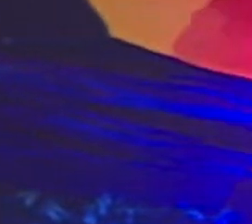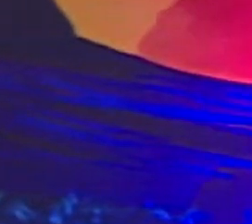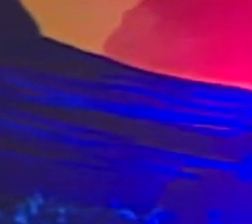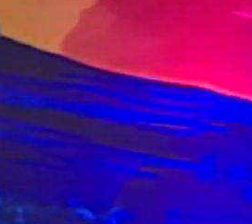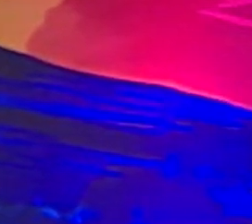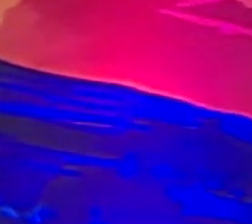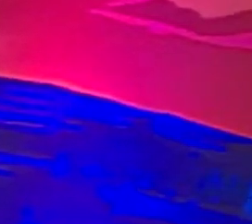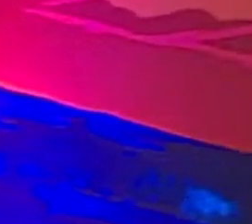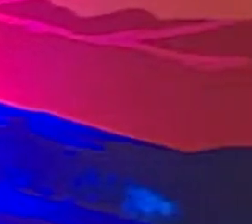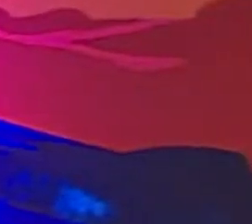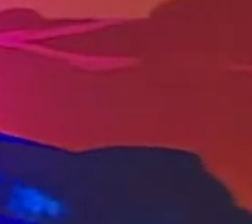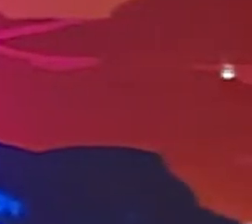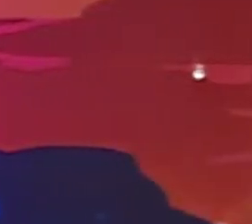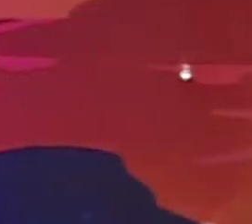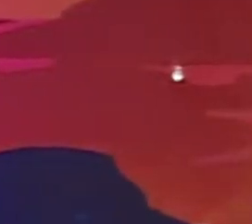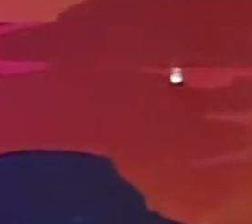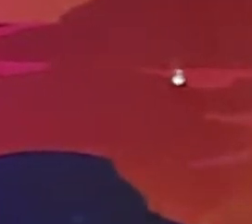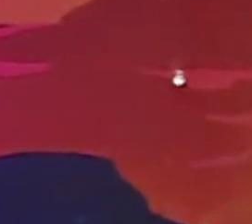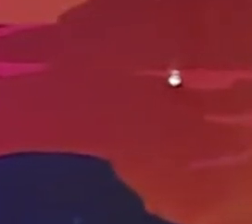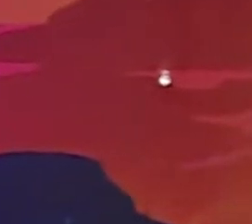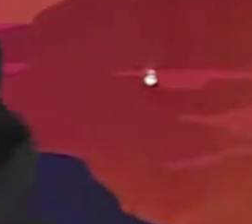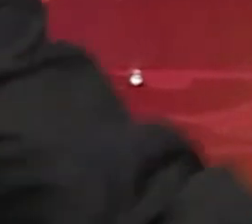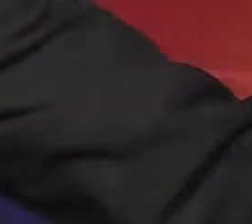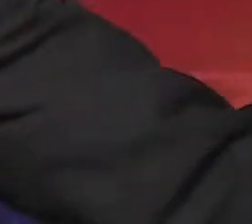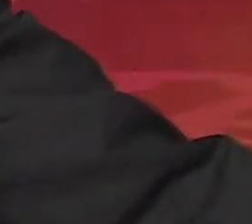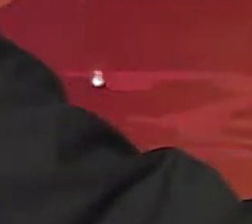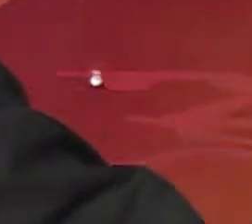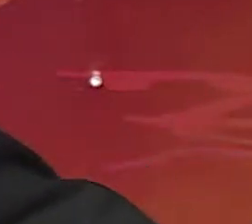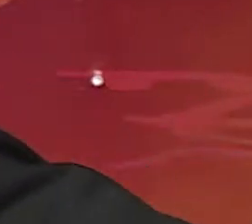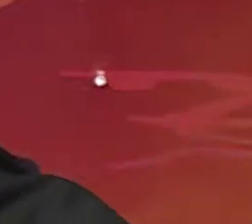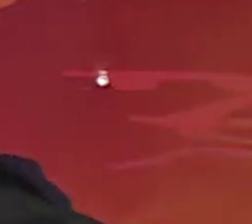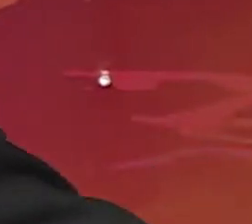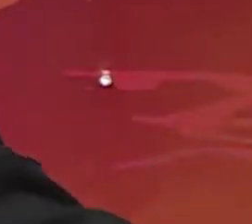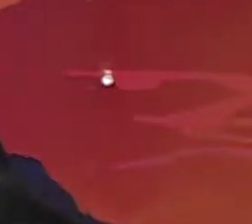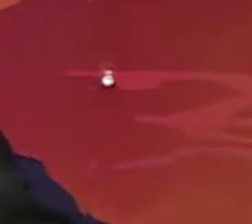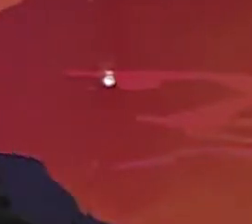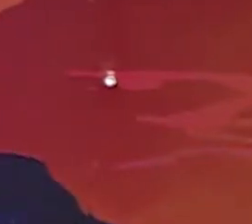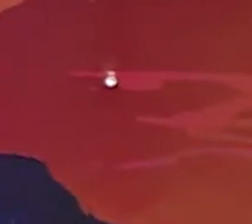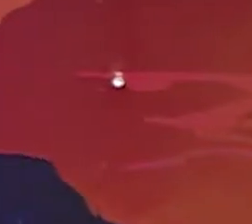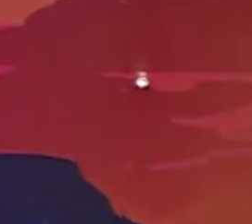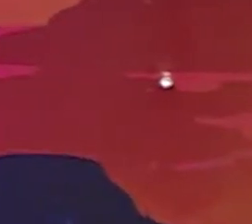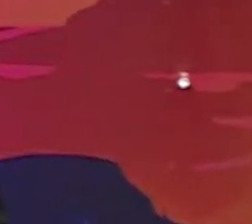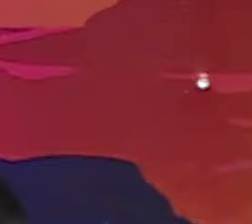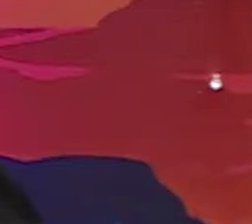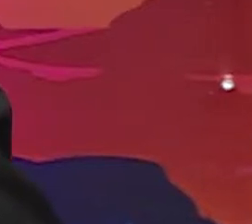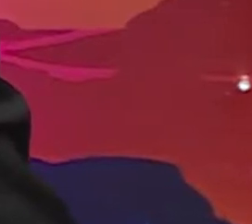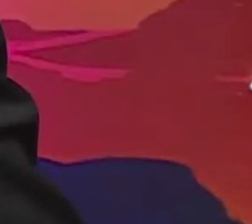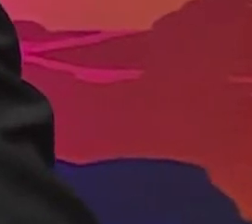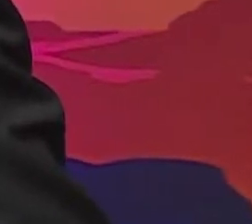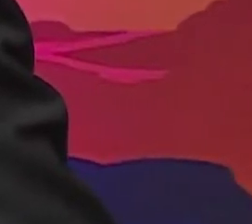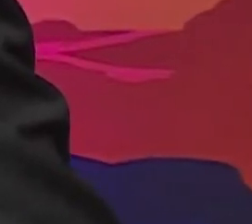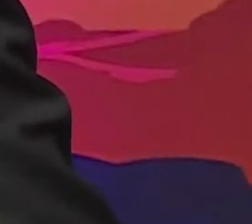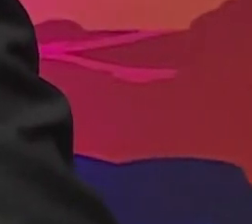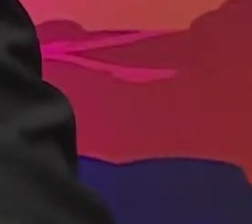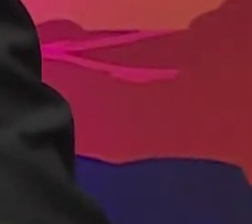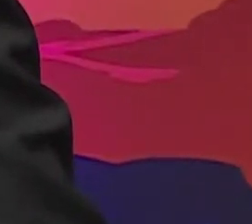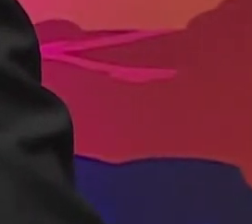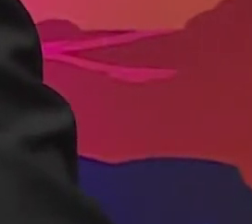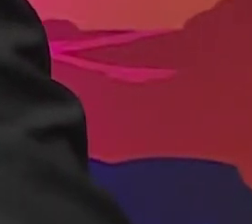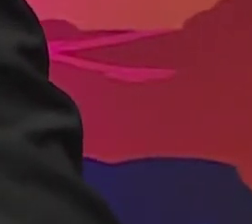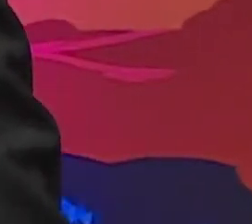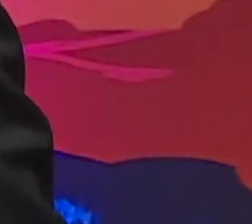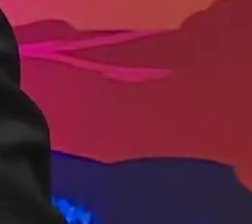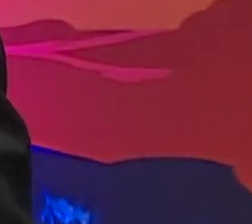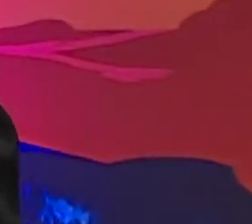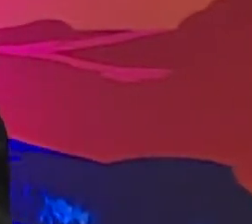simultaneous translation is a little more challenging than having somebody stand by your side. And I say, you know, I'm 78 years old,